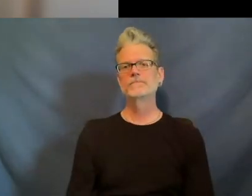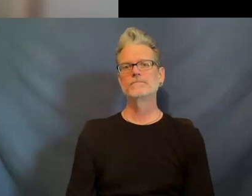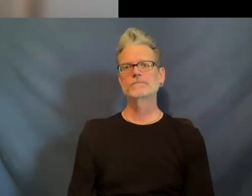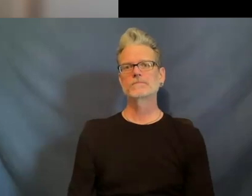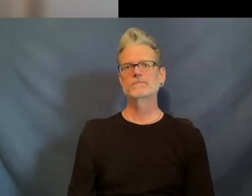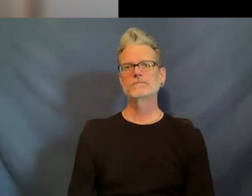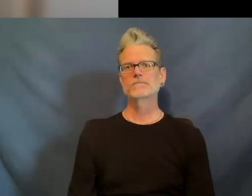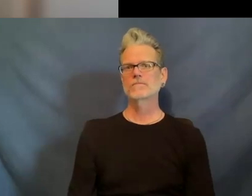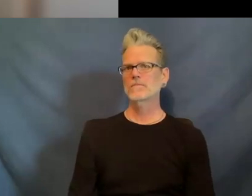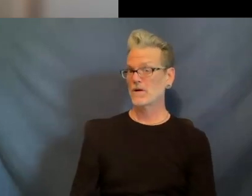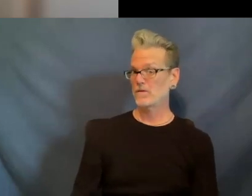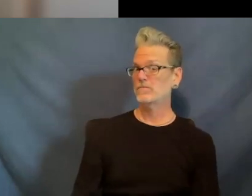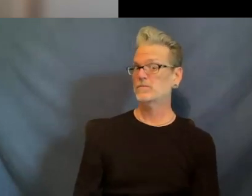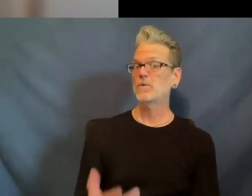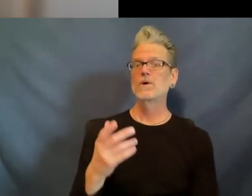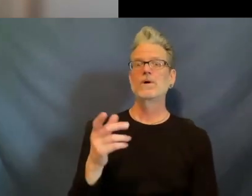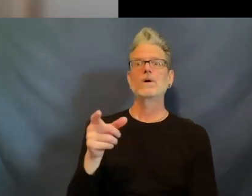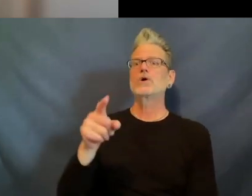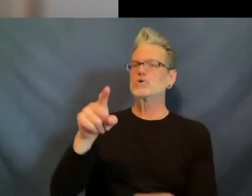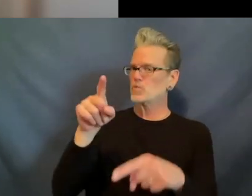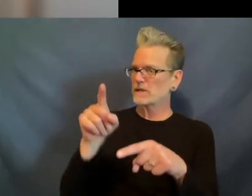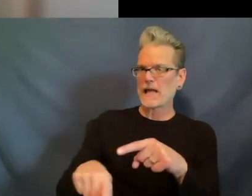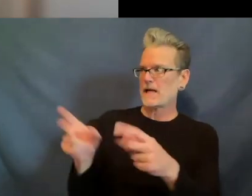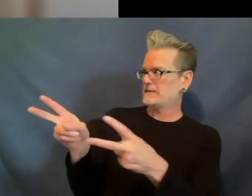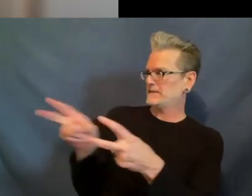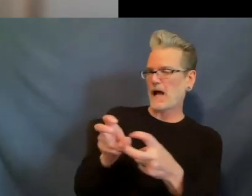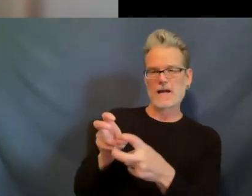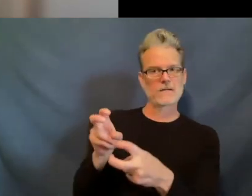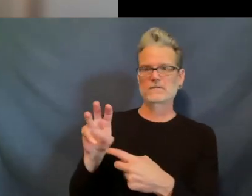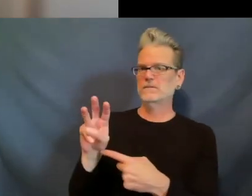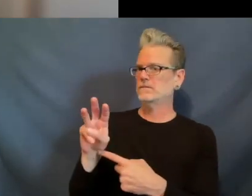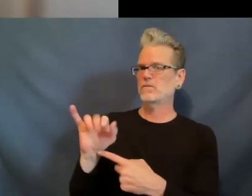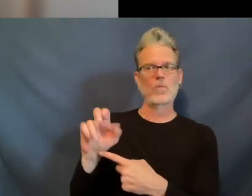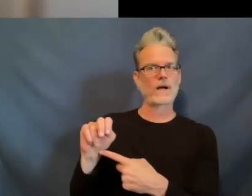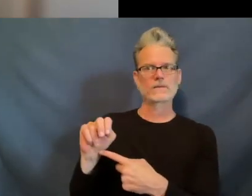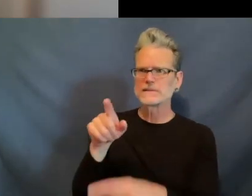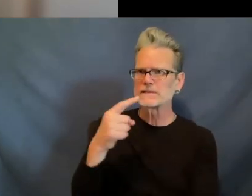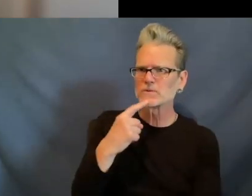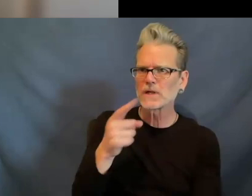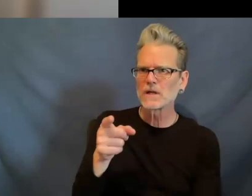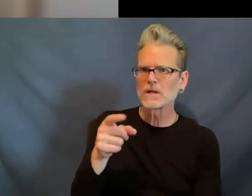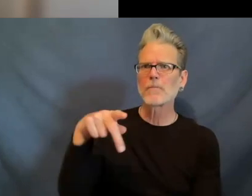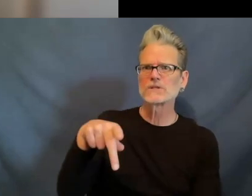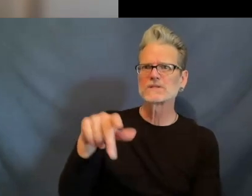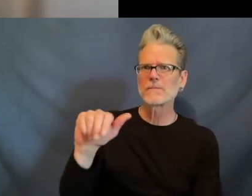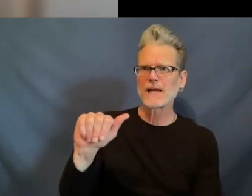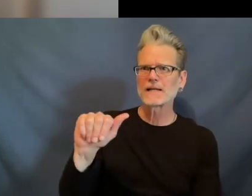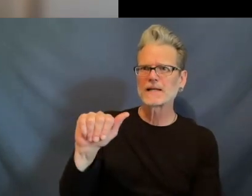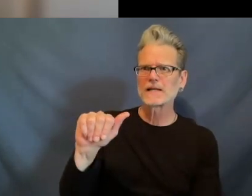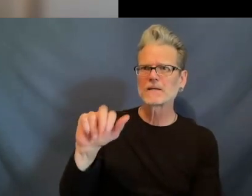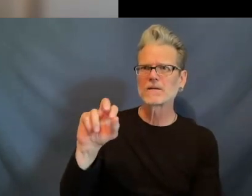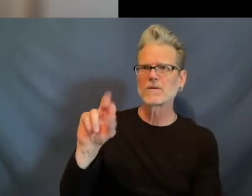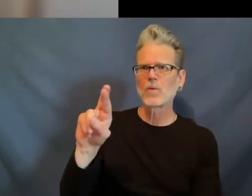You cannot cite Wyden on, did you say participating stewardship or